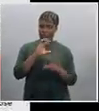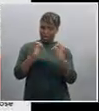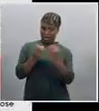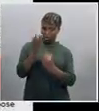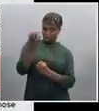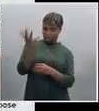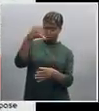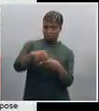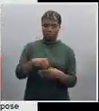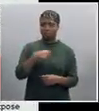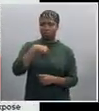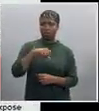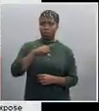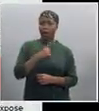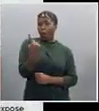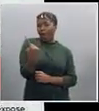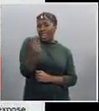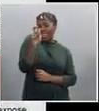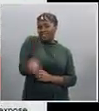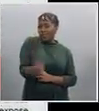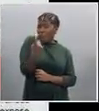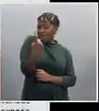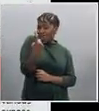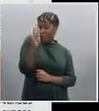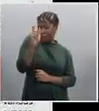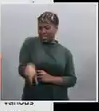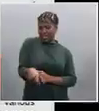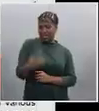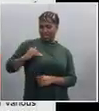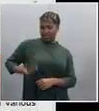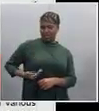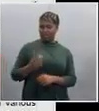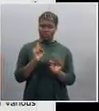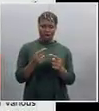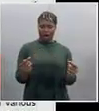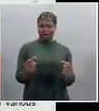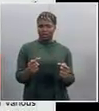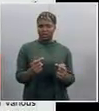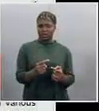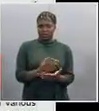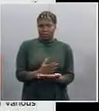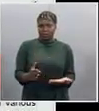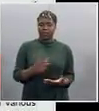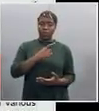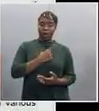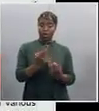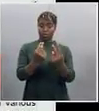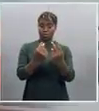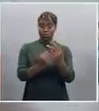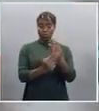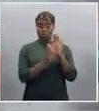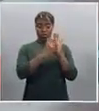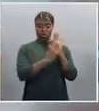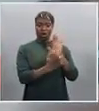with an organisation that insists on ostracising certain female individuals. He says the adoption of new regulations for